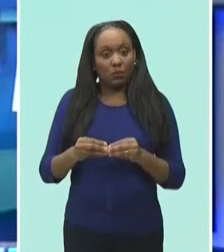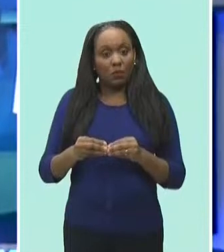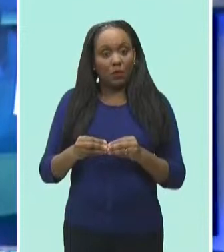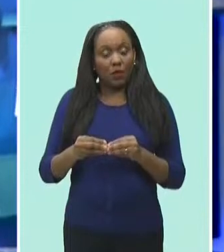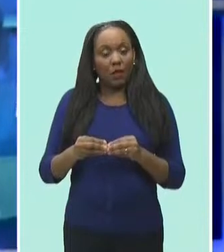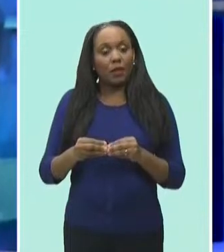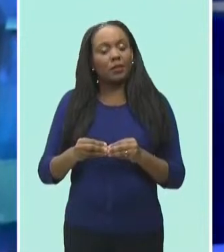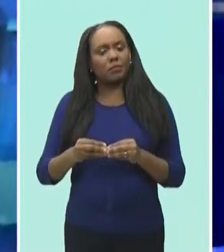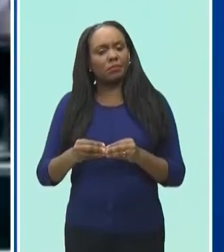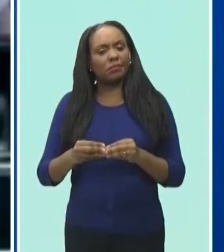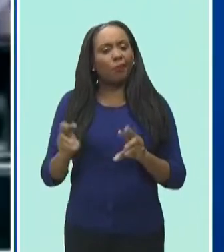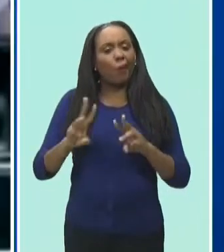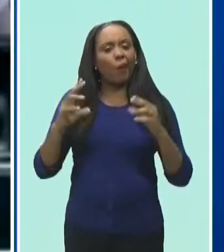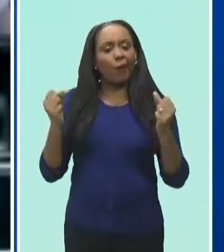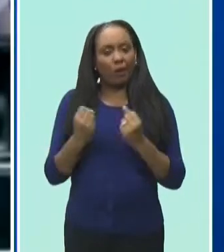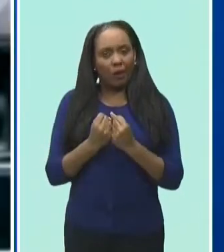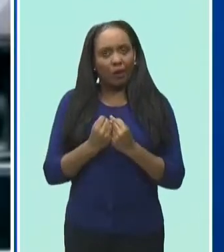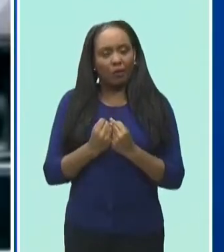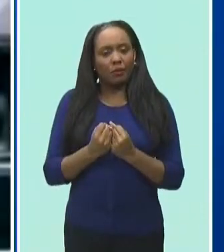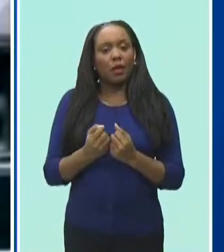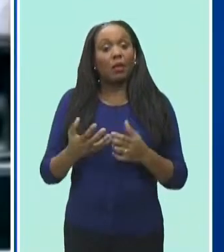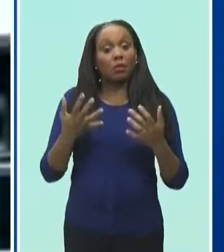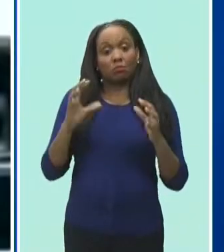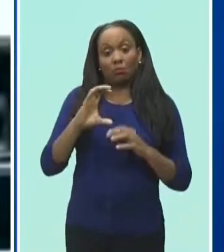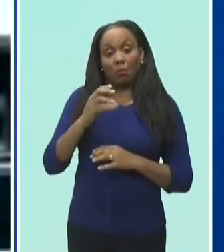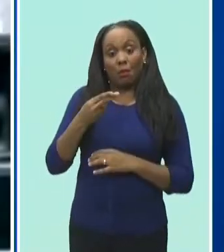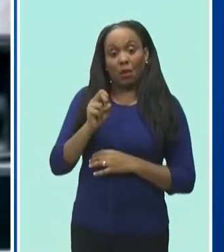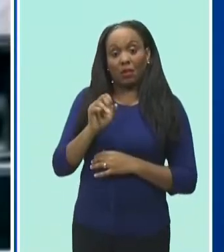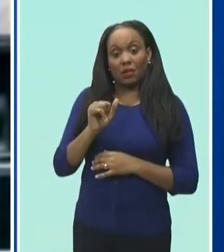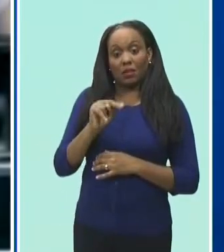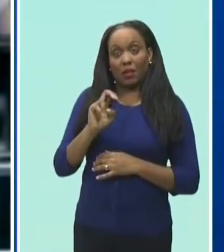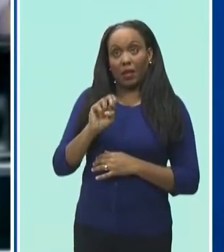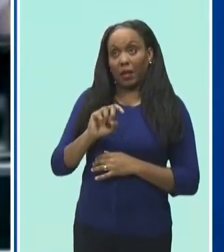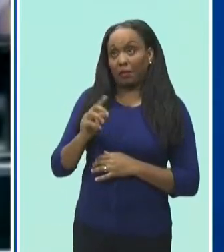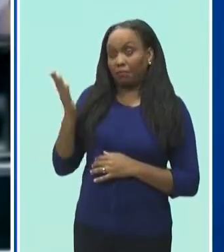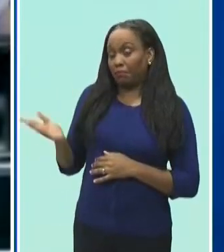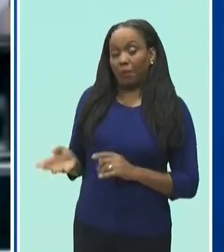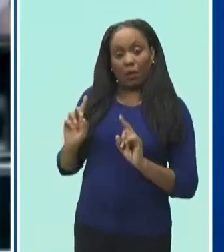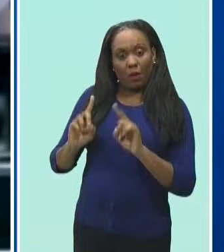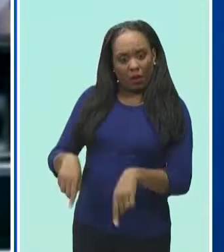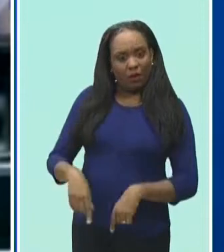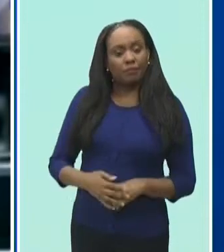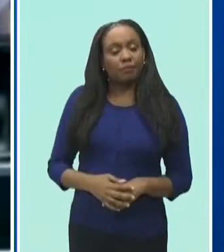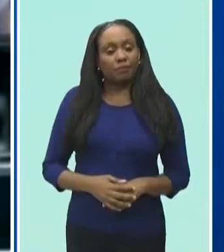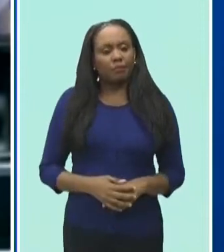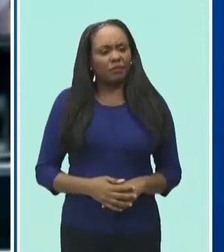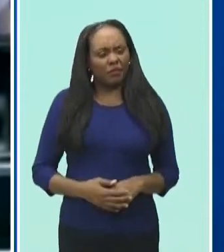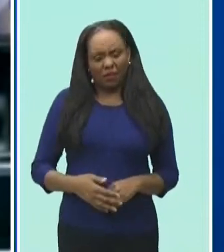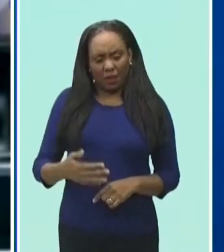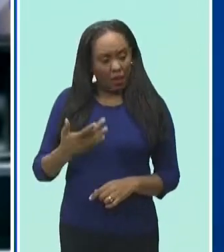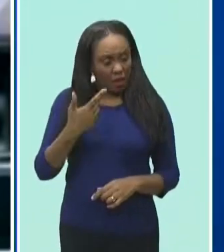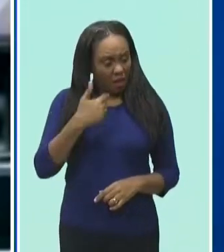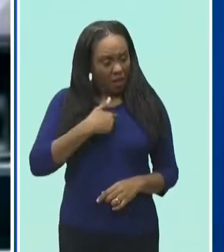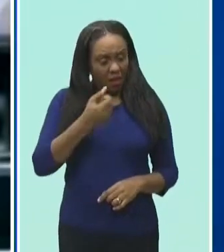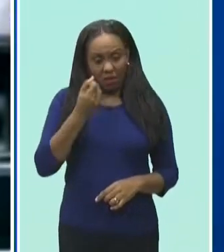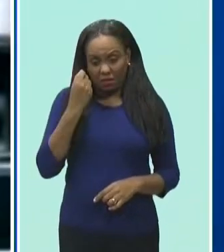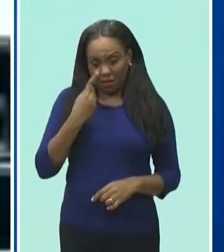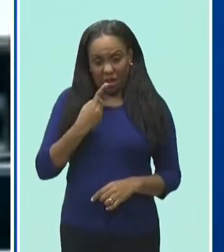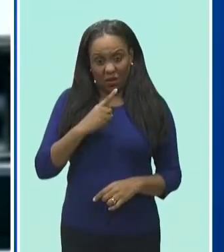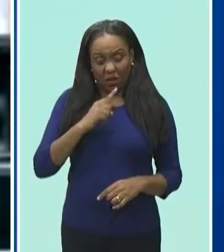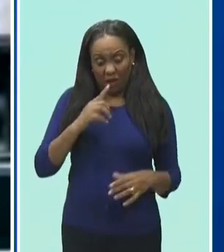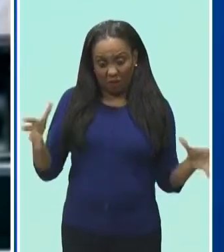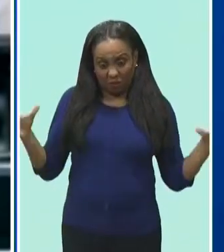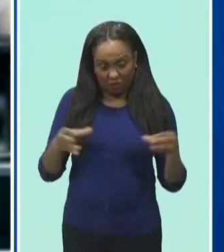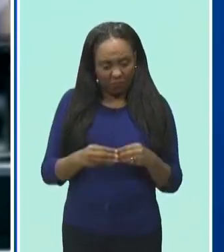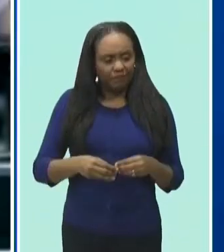Museum. Our Shane Jones was there and joins us live now to give us an update. And Shane, I understand that it was quite the gathering.